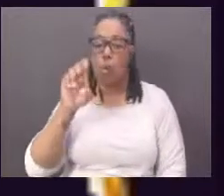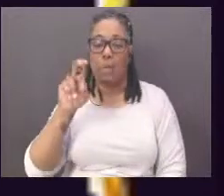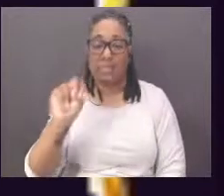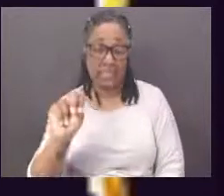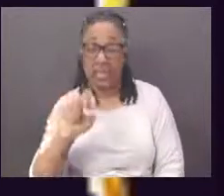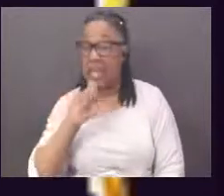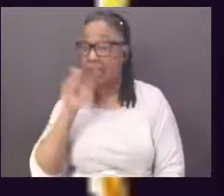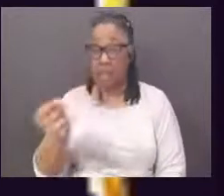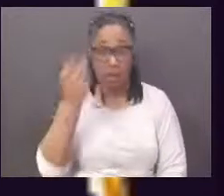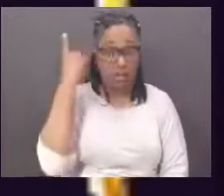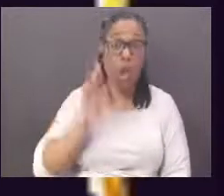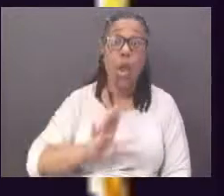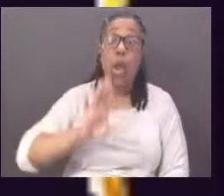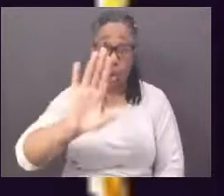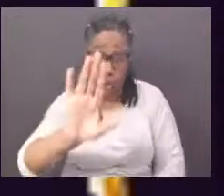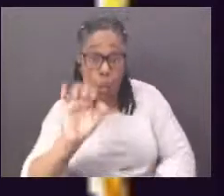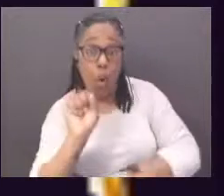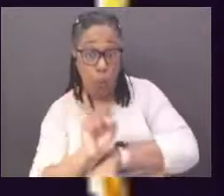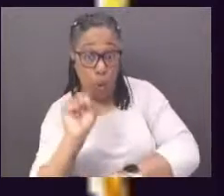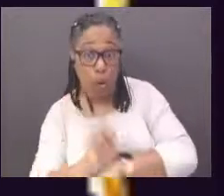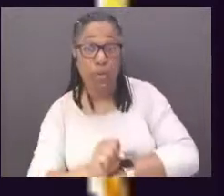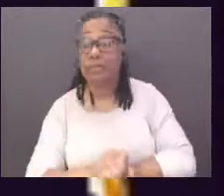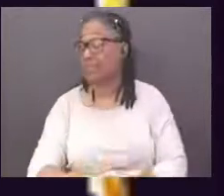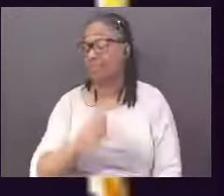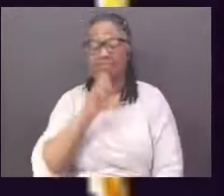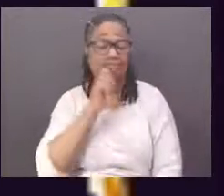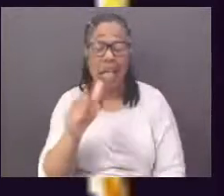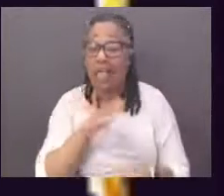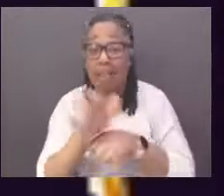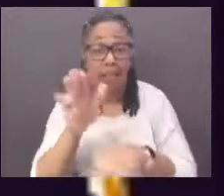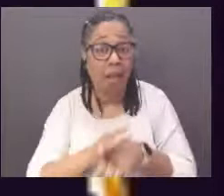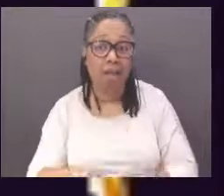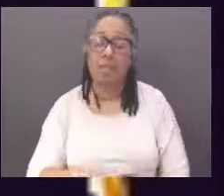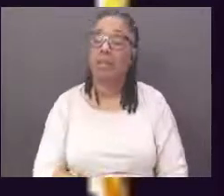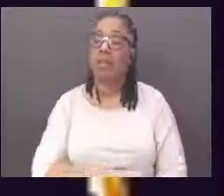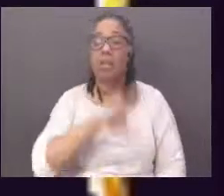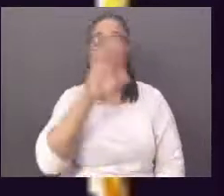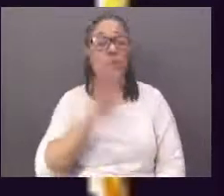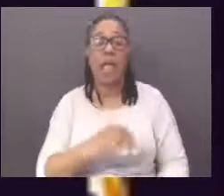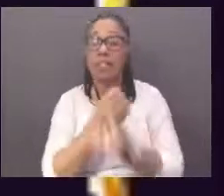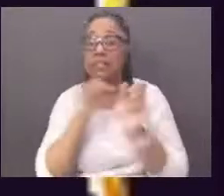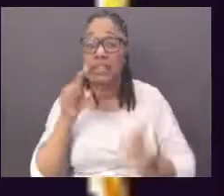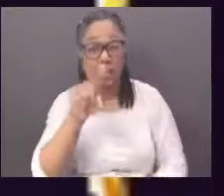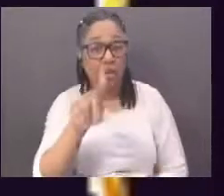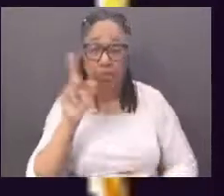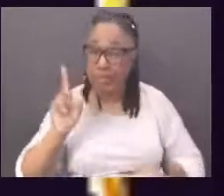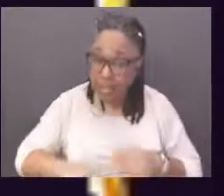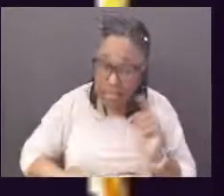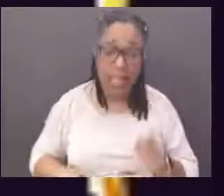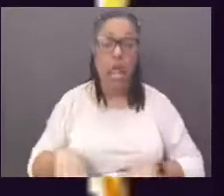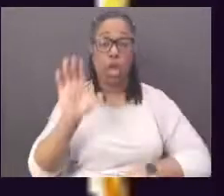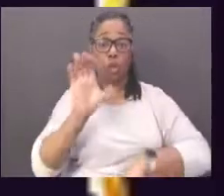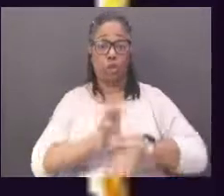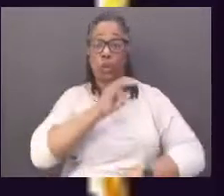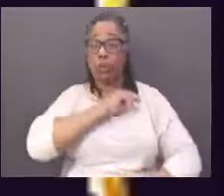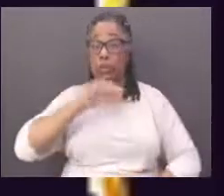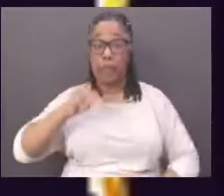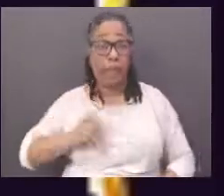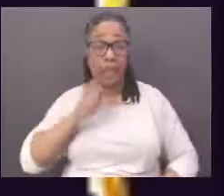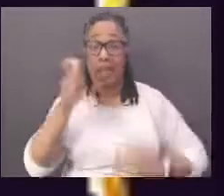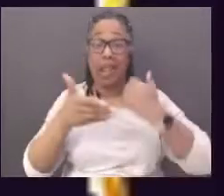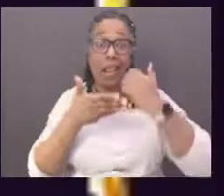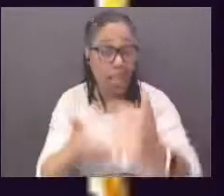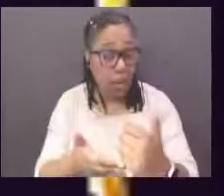own works, as good as they may be, will never be able to save you. Church membership won't do you a bit of